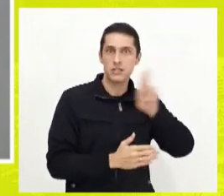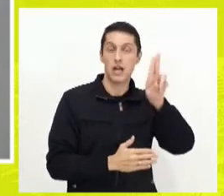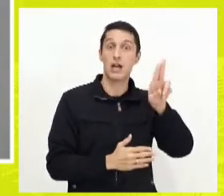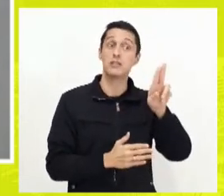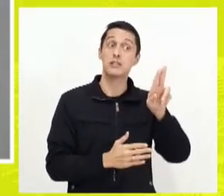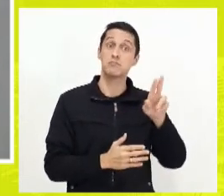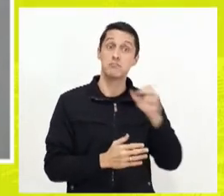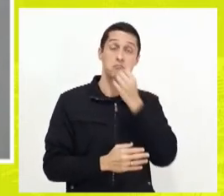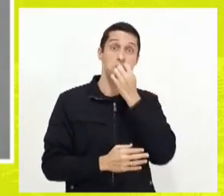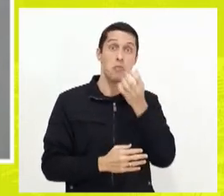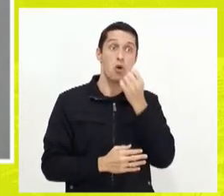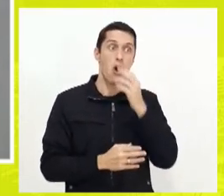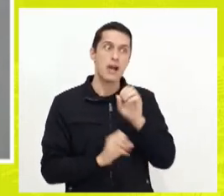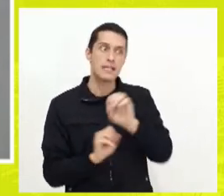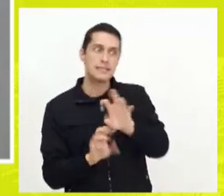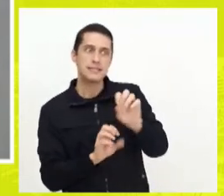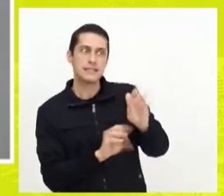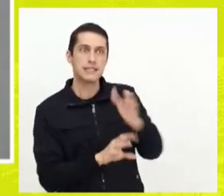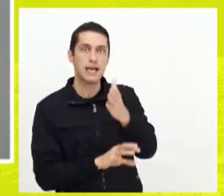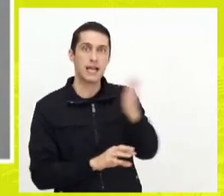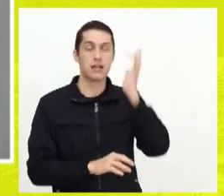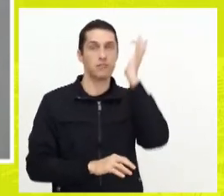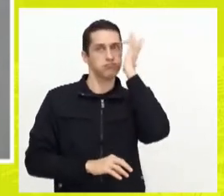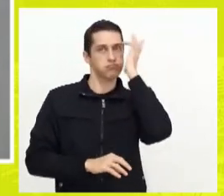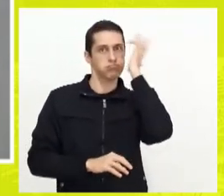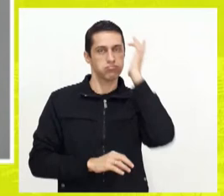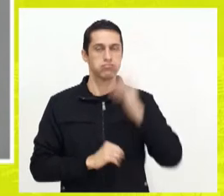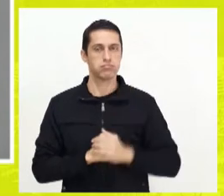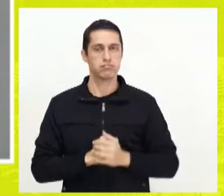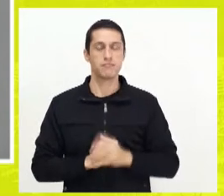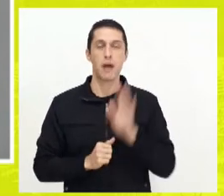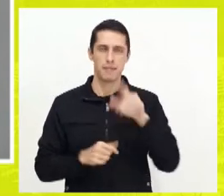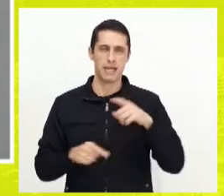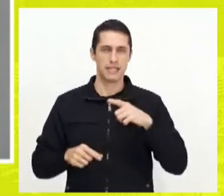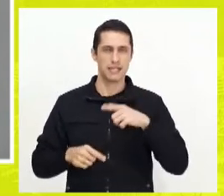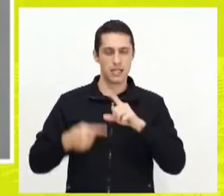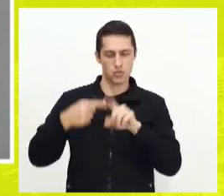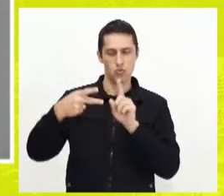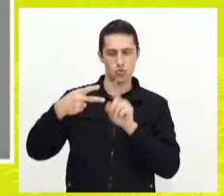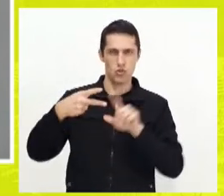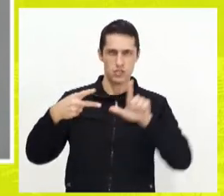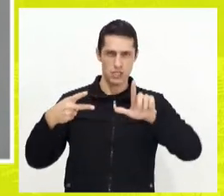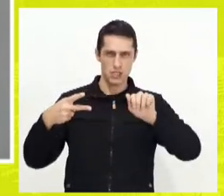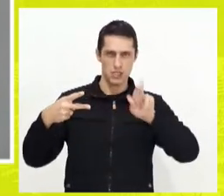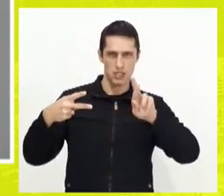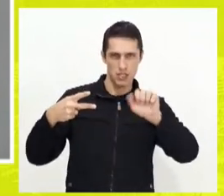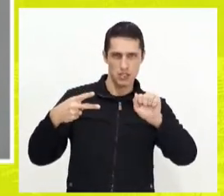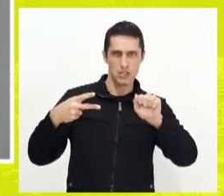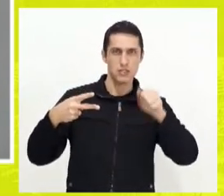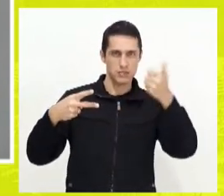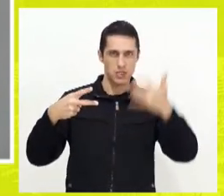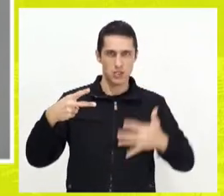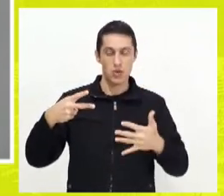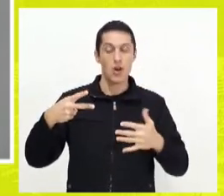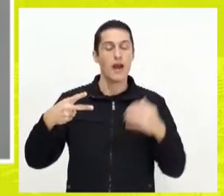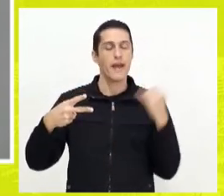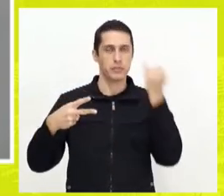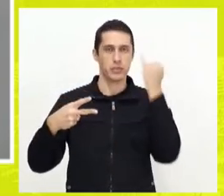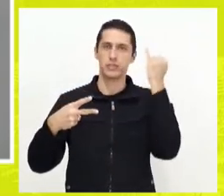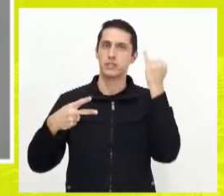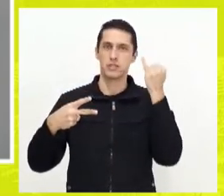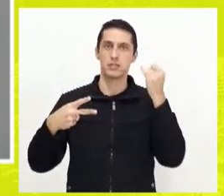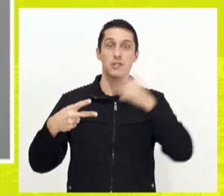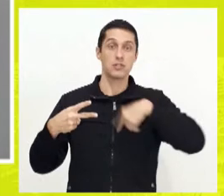moment i'd like to validate two points that lauda mentioned i think it's really important to bring to